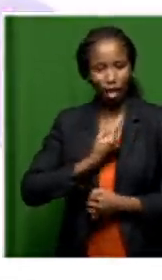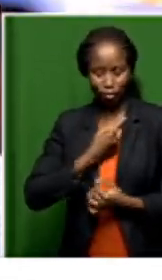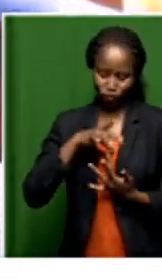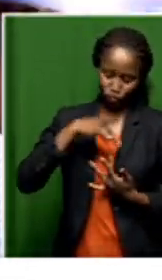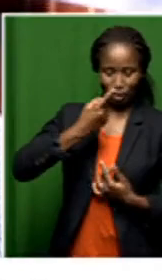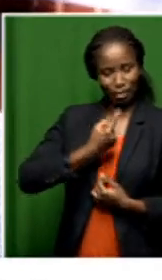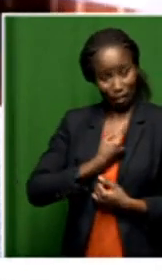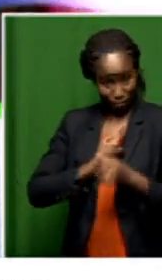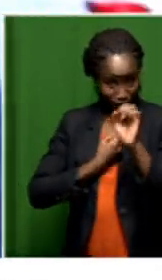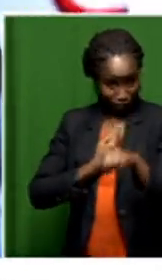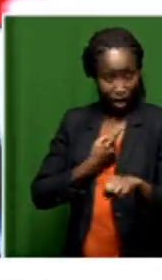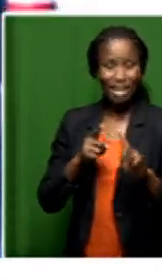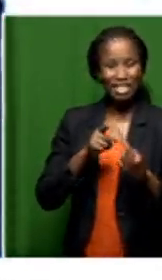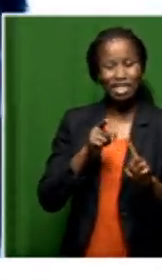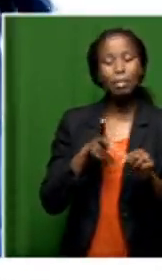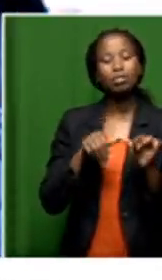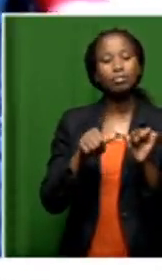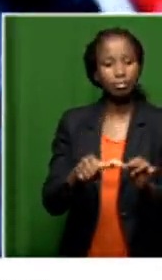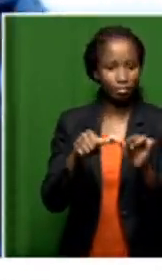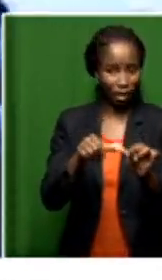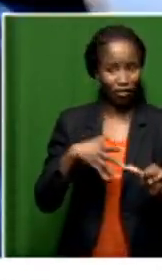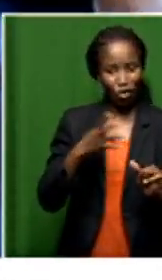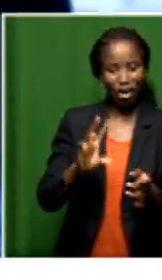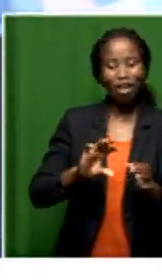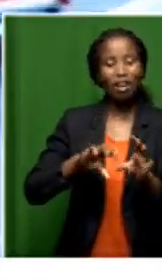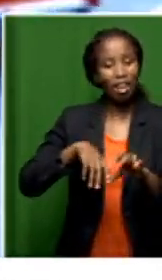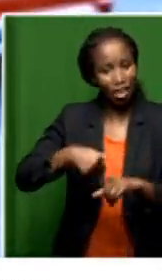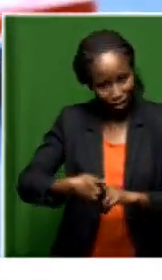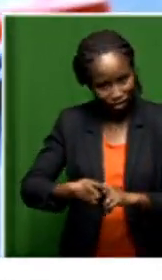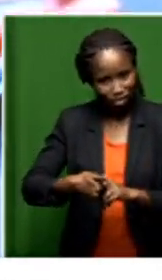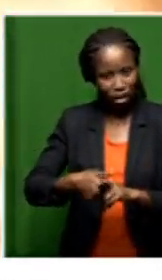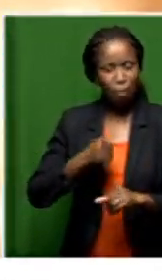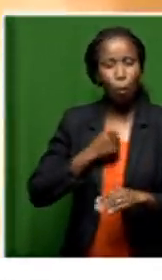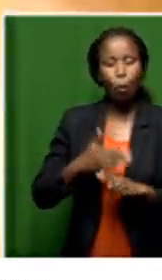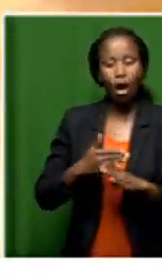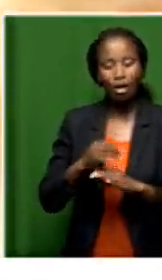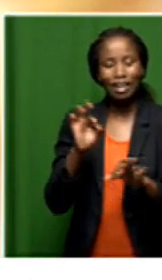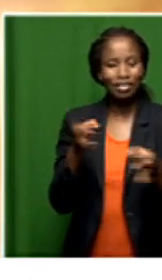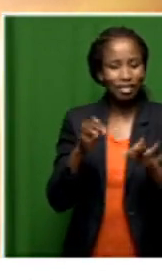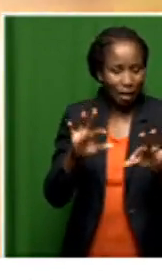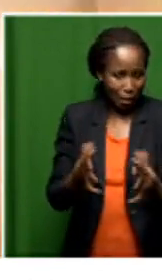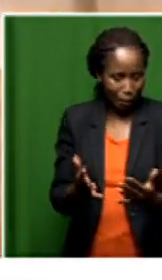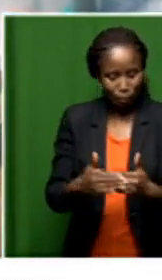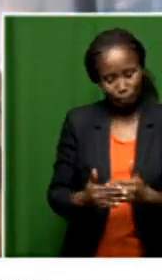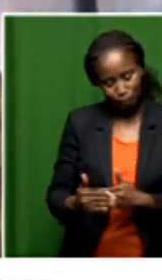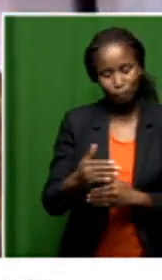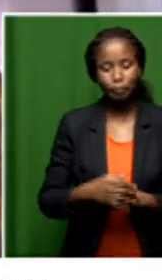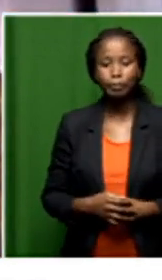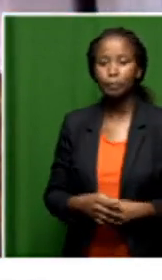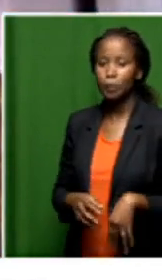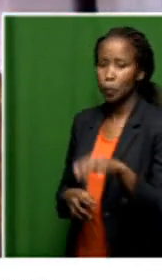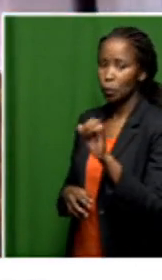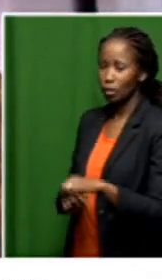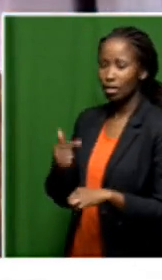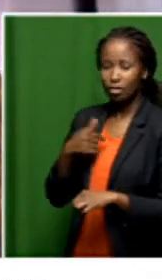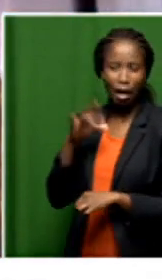to continue with that energy, moving on to the next part of my career. Yeah, and I know that it's such a, just listening to the beat